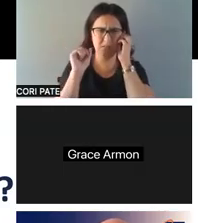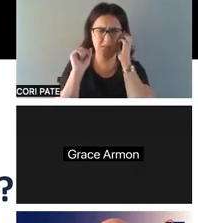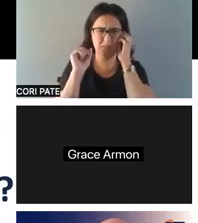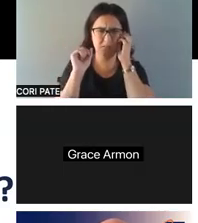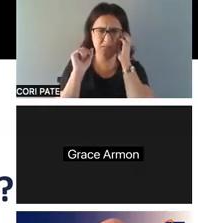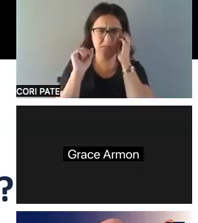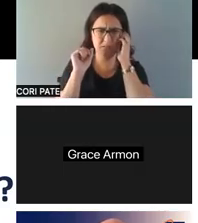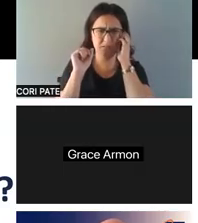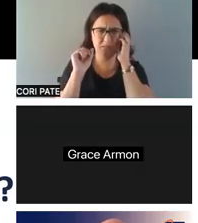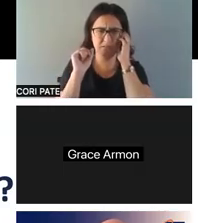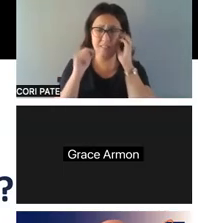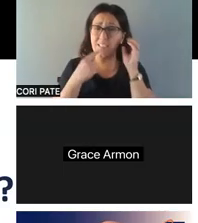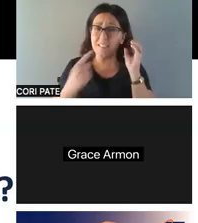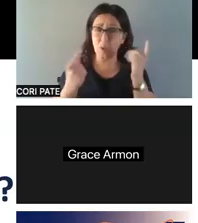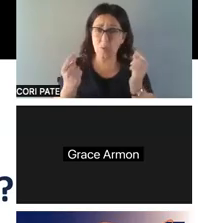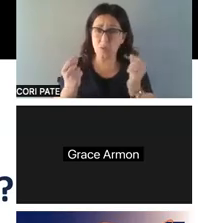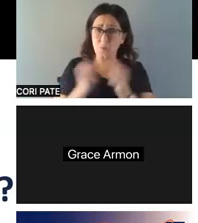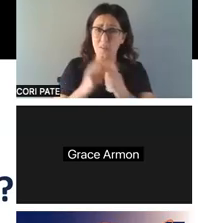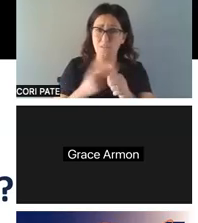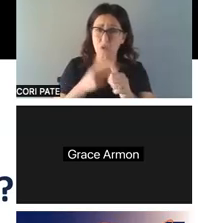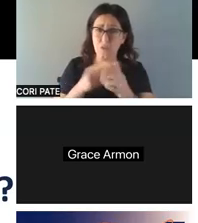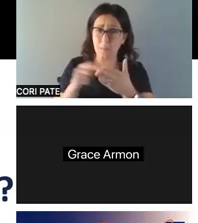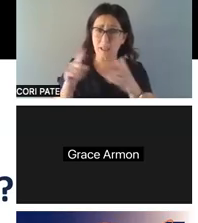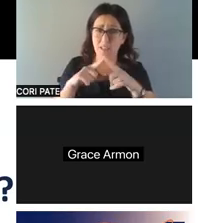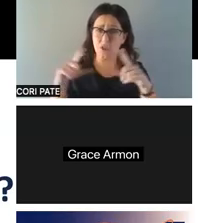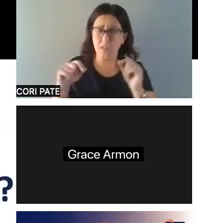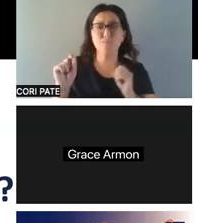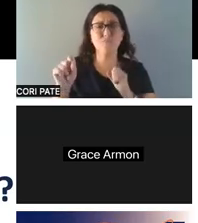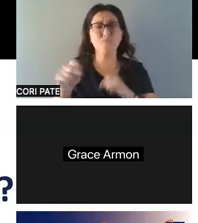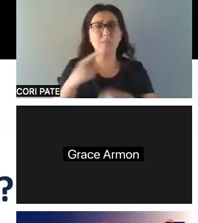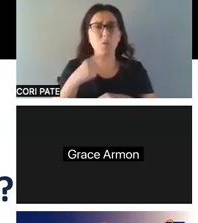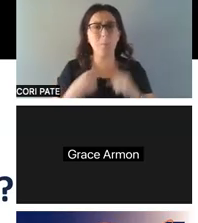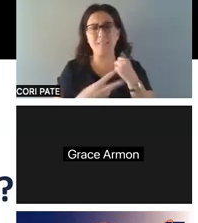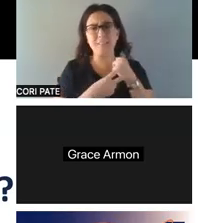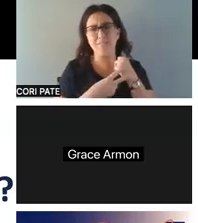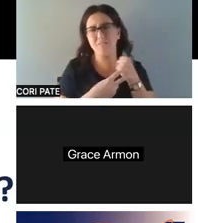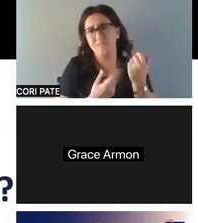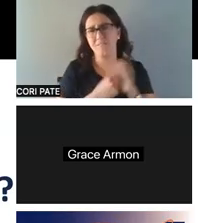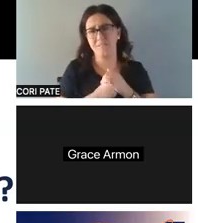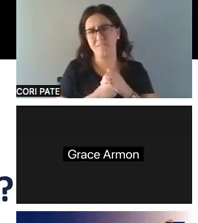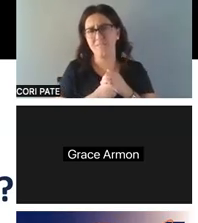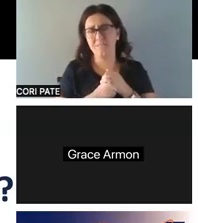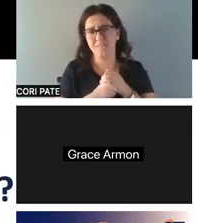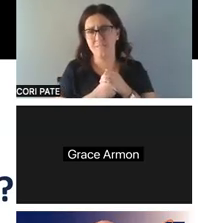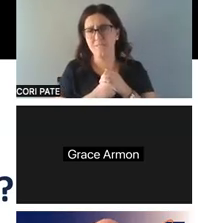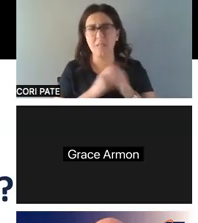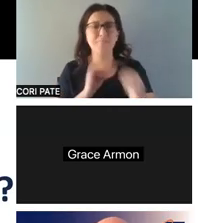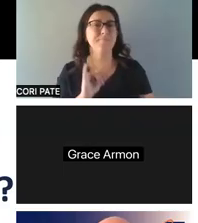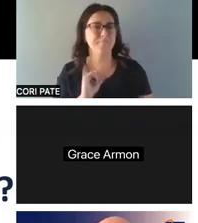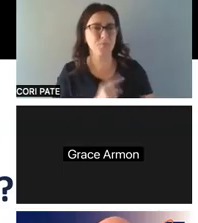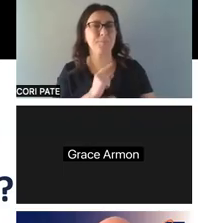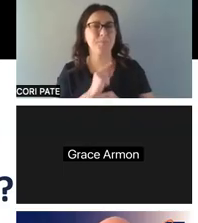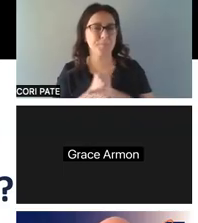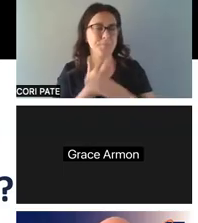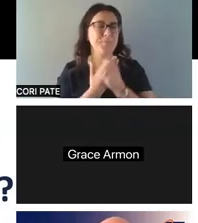Did Barton tell you what he wanted to do with Yeah. his first paycheck? He said that he's gonna save it pretty much. That was his words. It sounds about right.